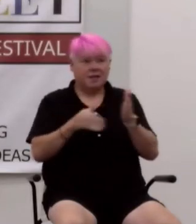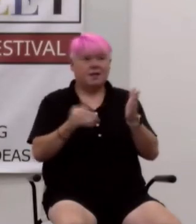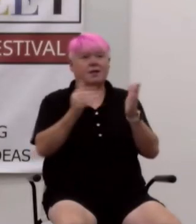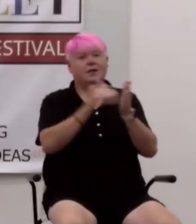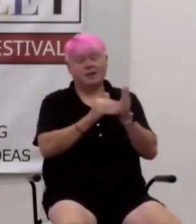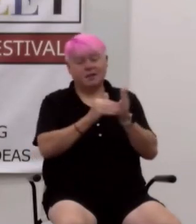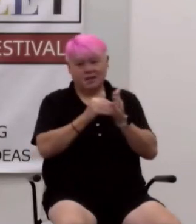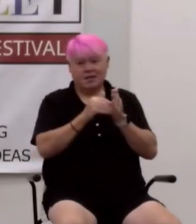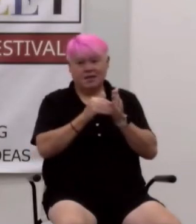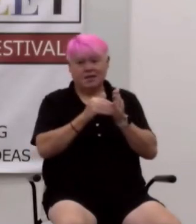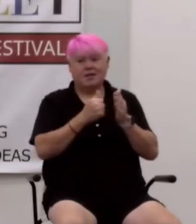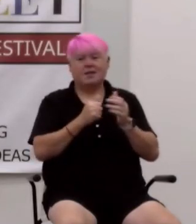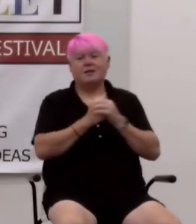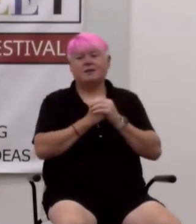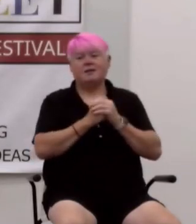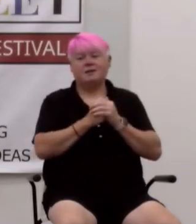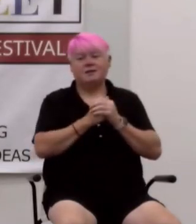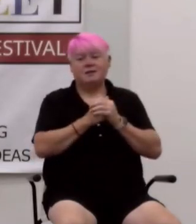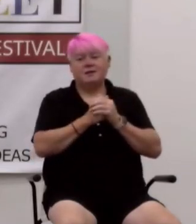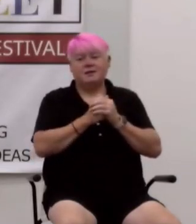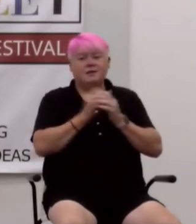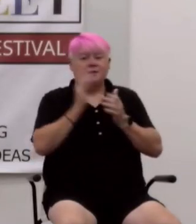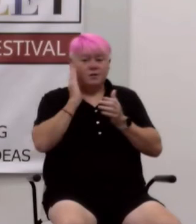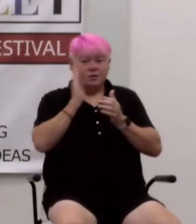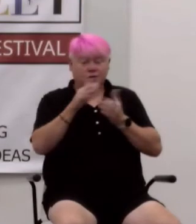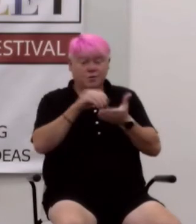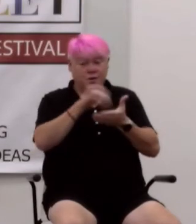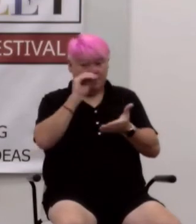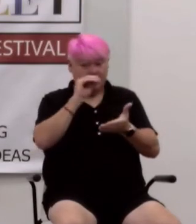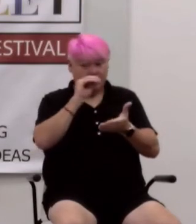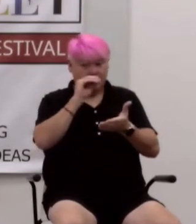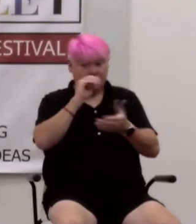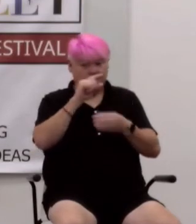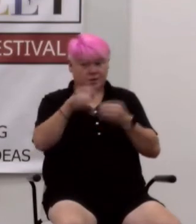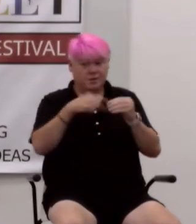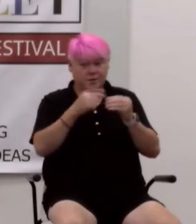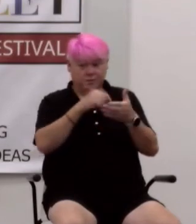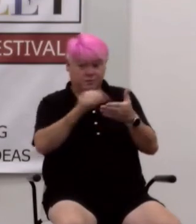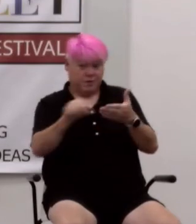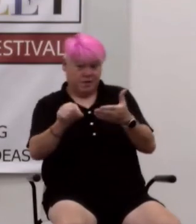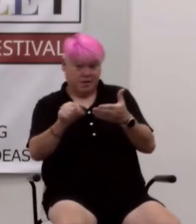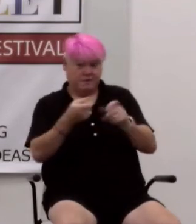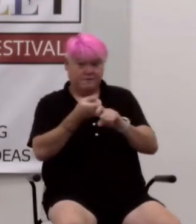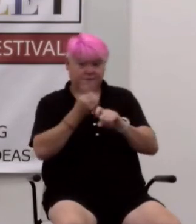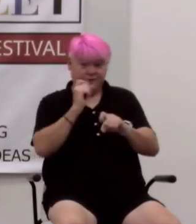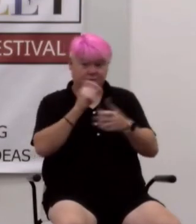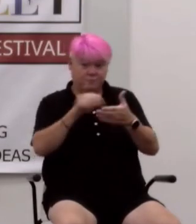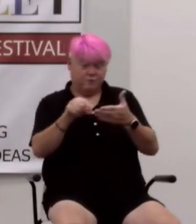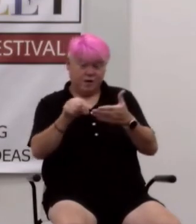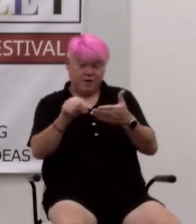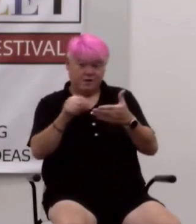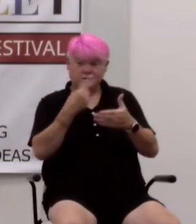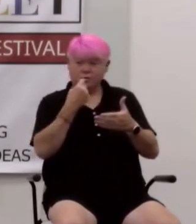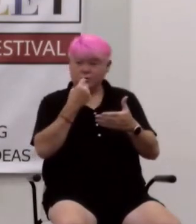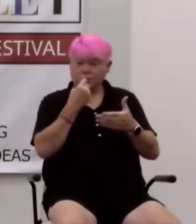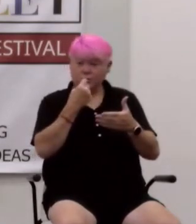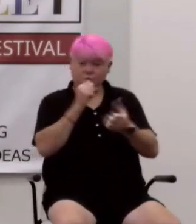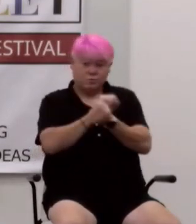Extend yourself a little bit. You will learn about writing from writers whose work you disagree